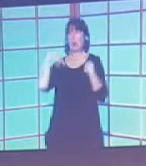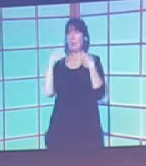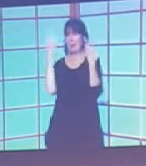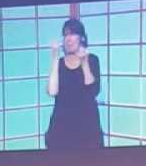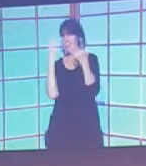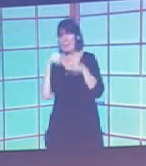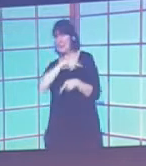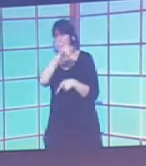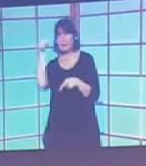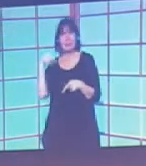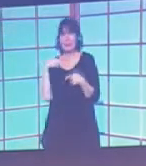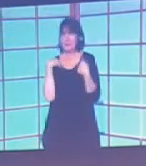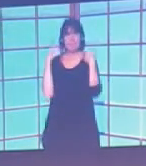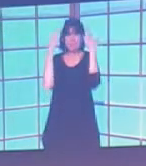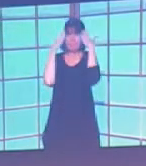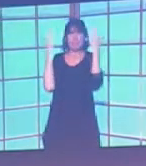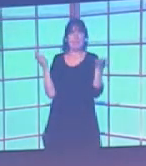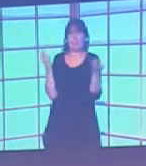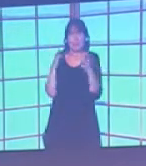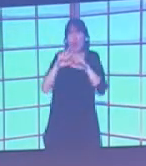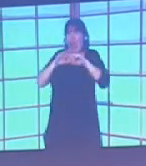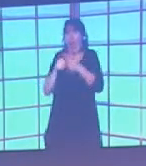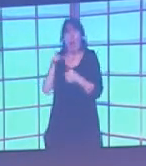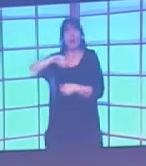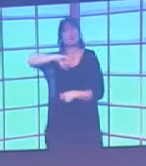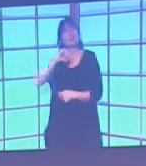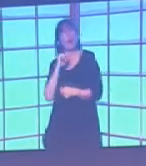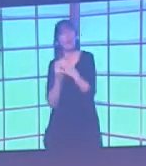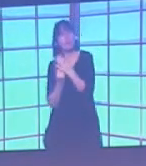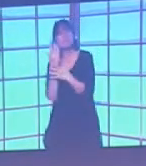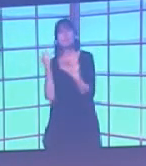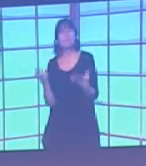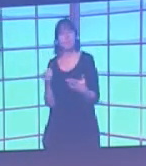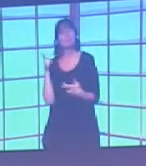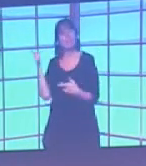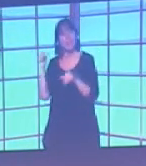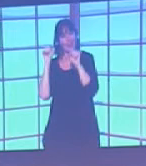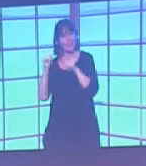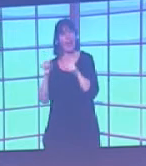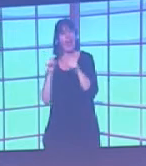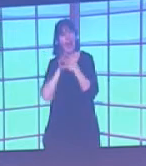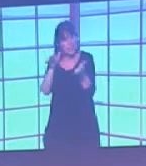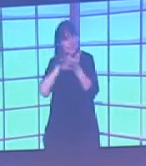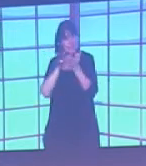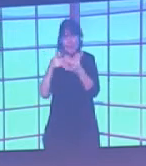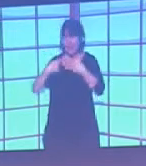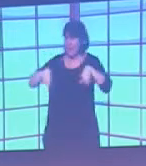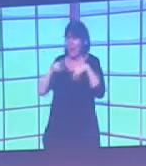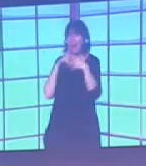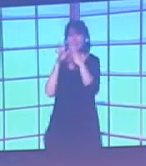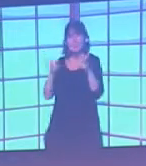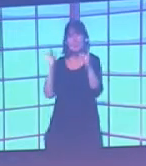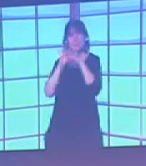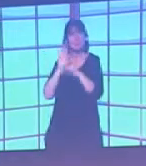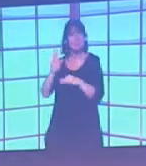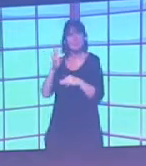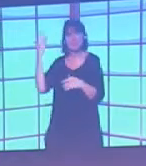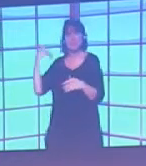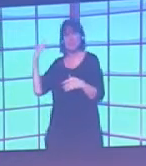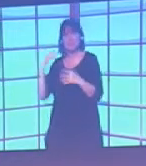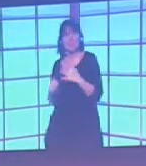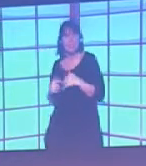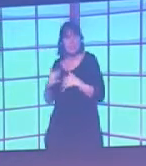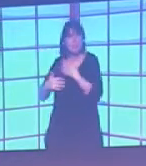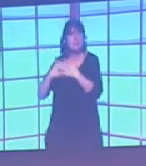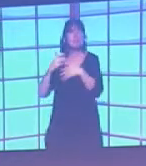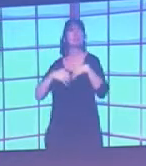audience don't perhaps know, and I think it would be really helpful to share briefly your story, how you developed,